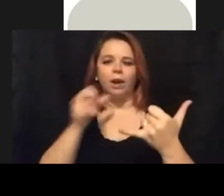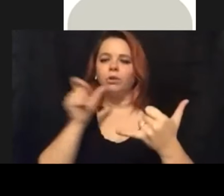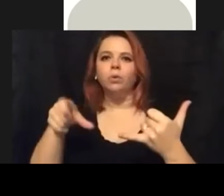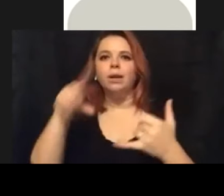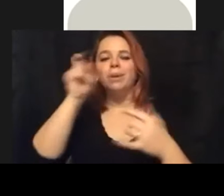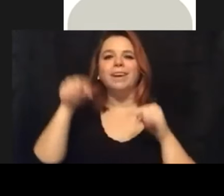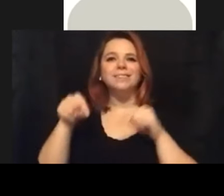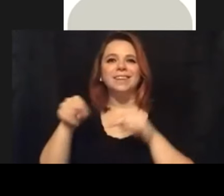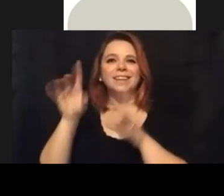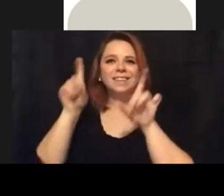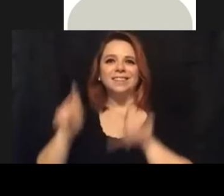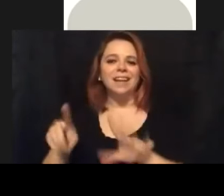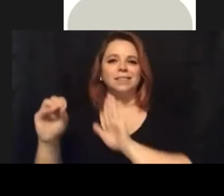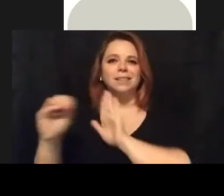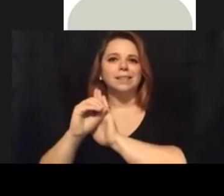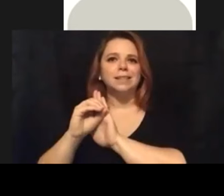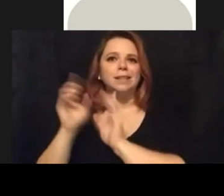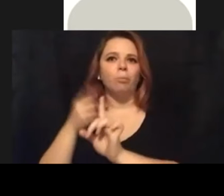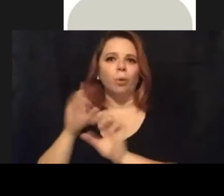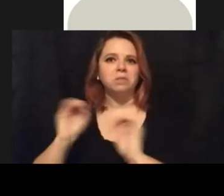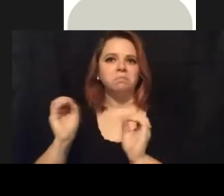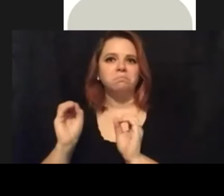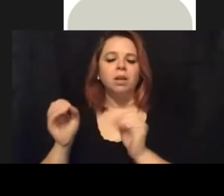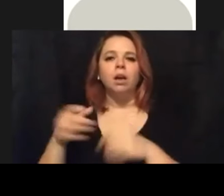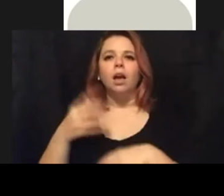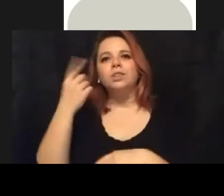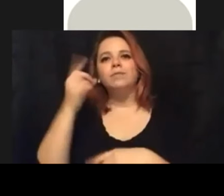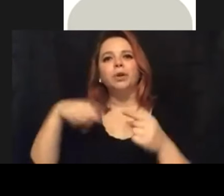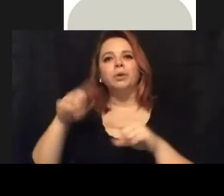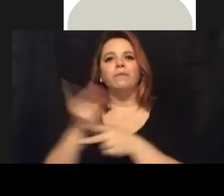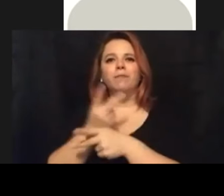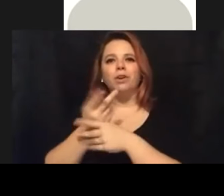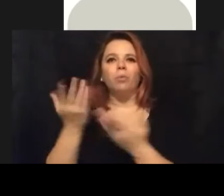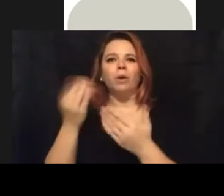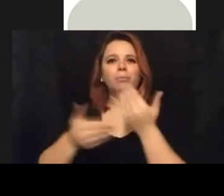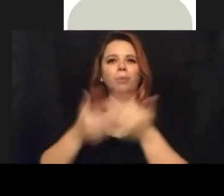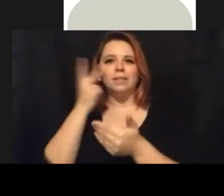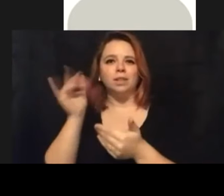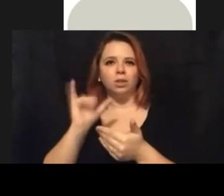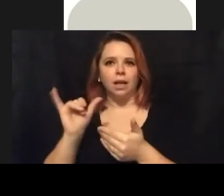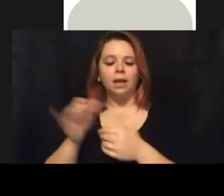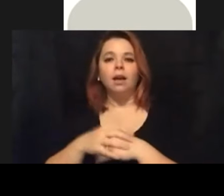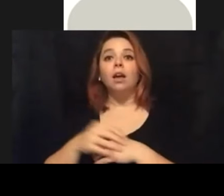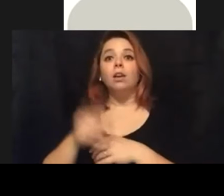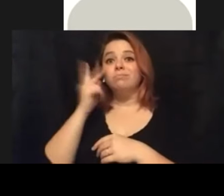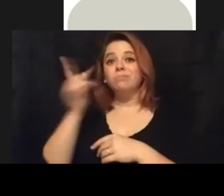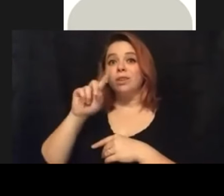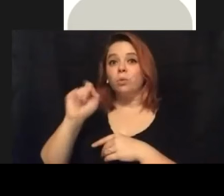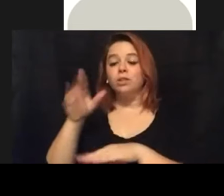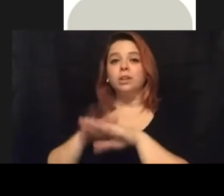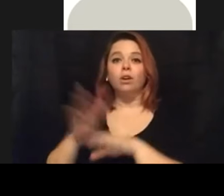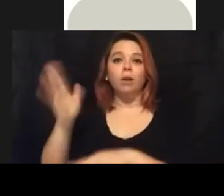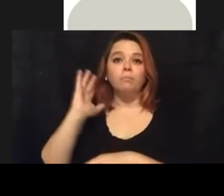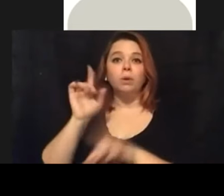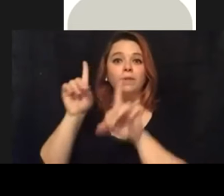for 0 points. This is a way for you to gauge the information. What I'll say is all these are questions that have been on previous exams when we did this in the classroom.